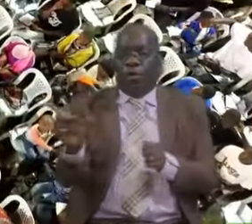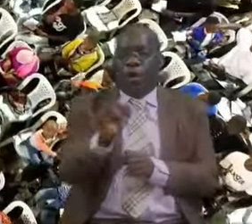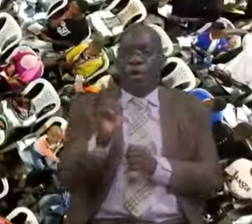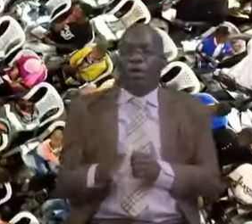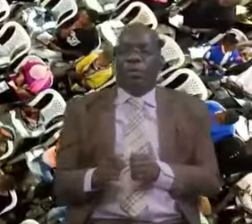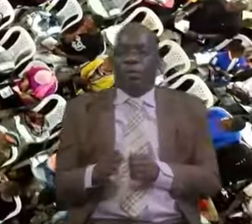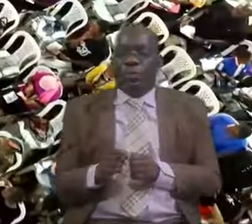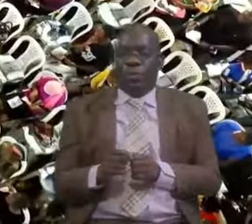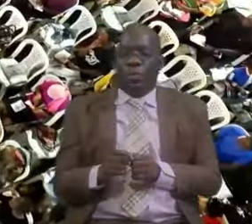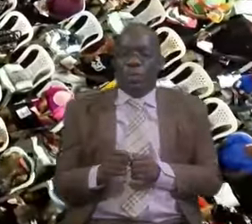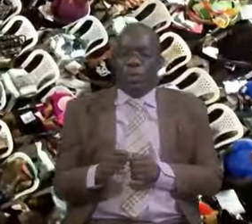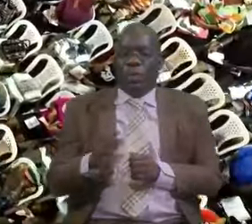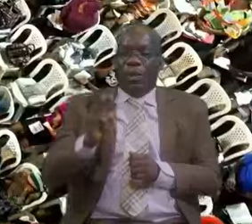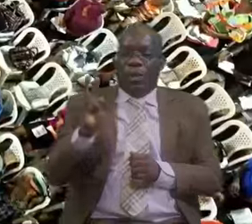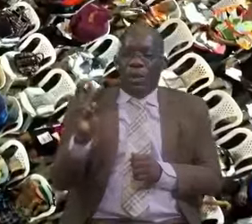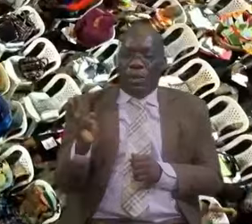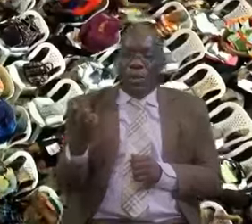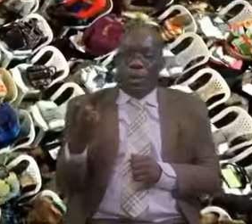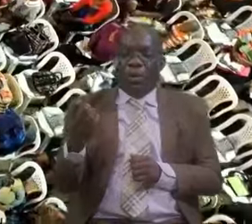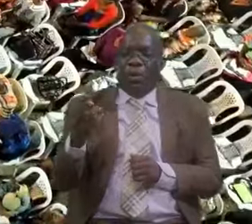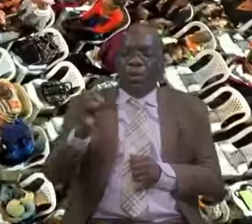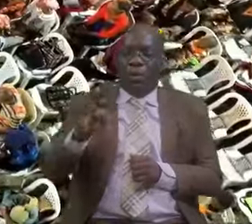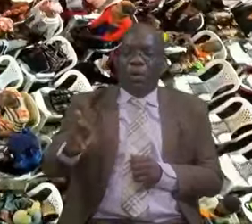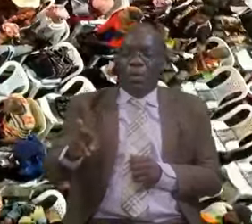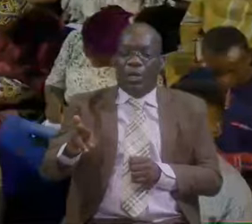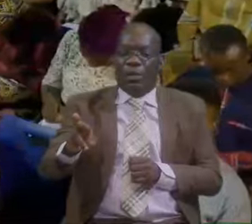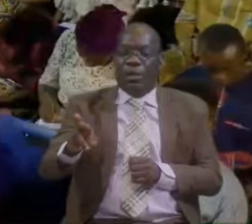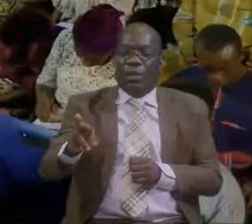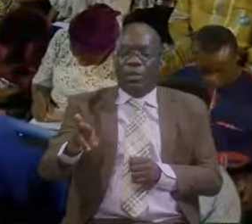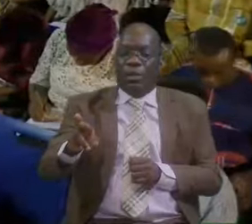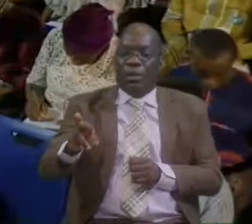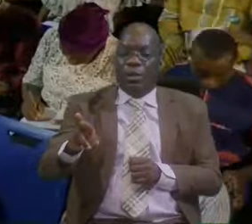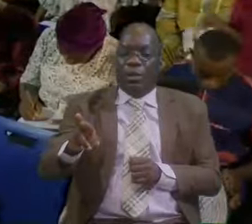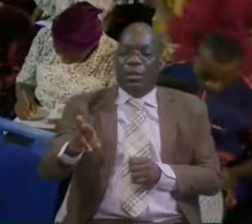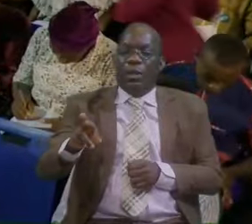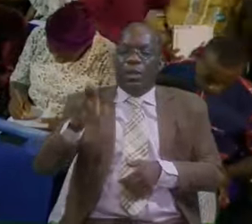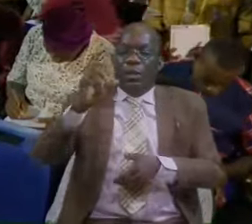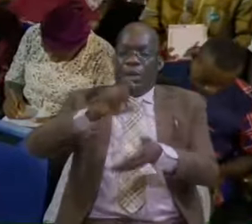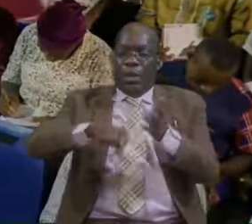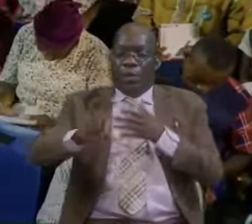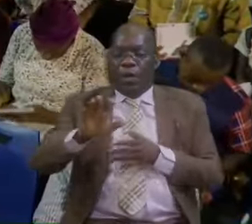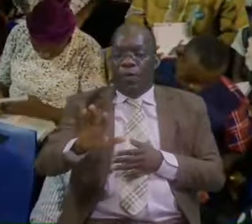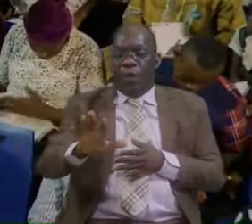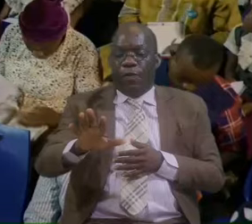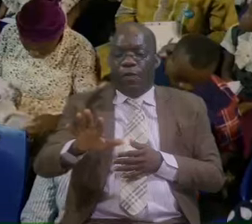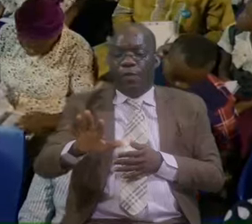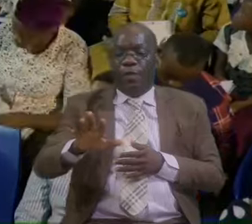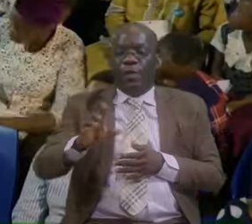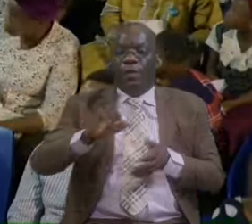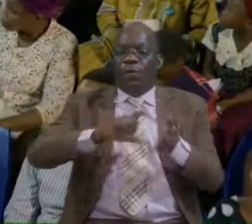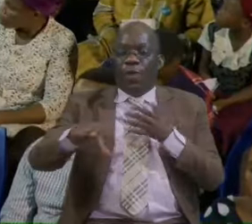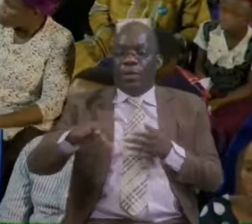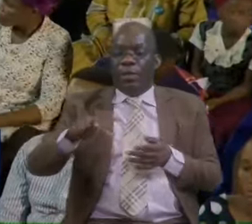5, reading there from verse 19. 2 Corinthians chapter 5, verse 19.